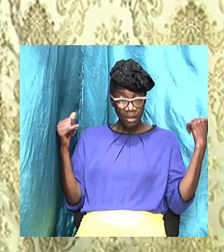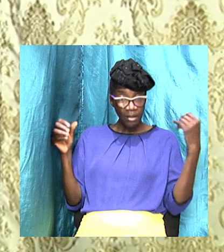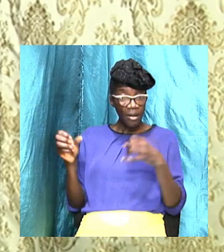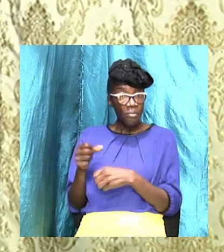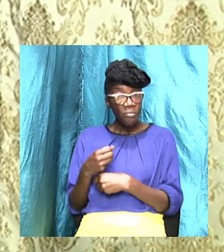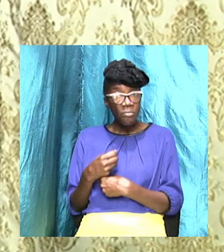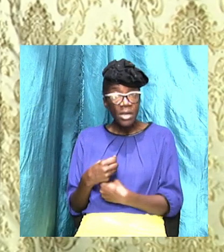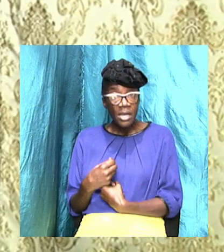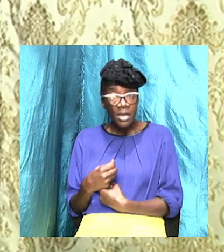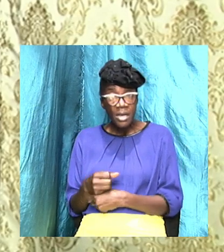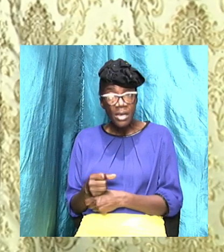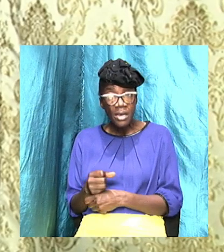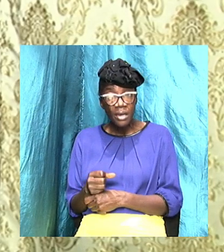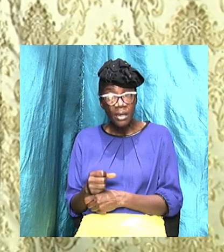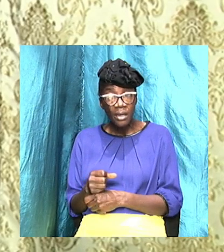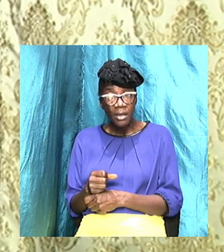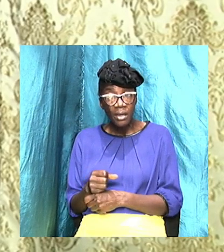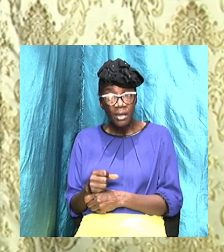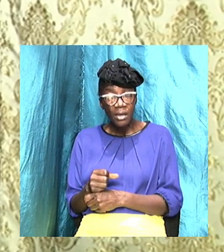and